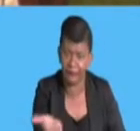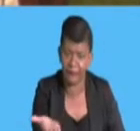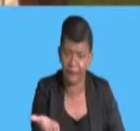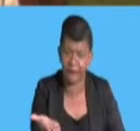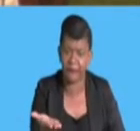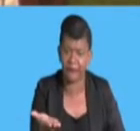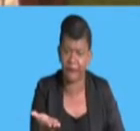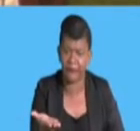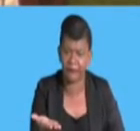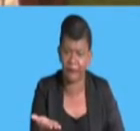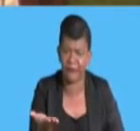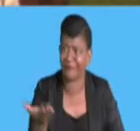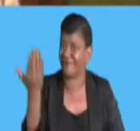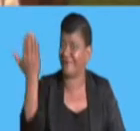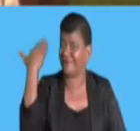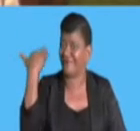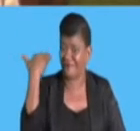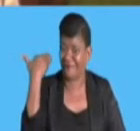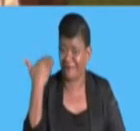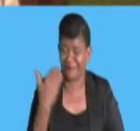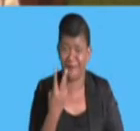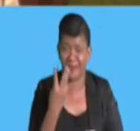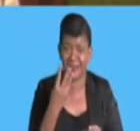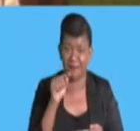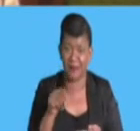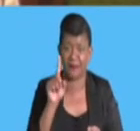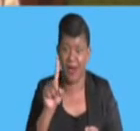where previous allocations of 3.1 million from